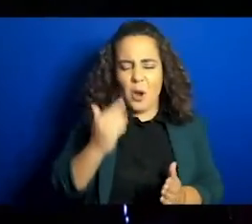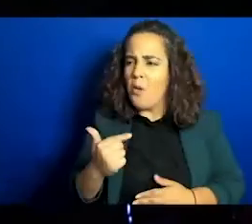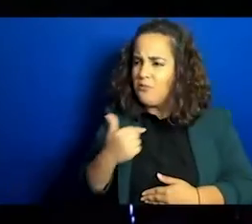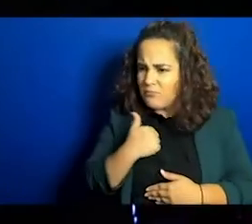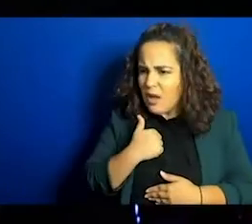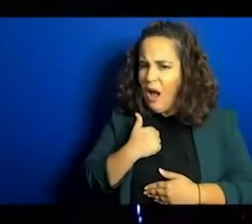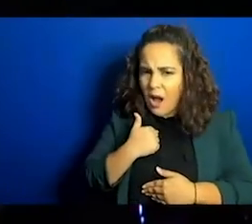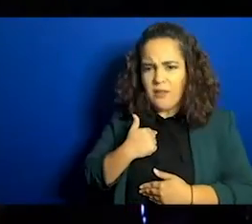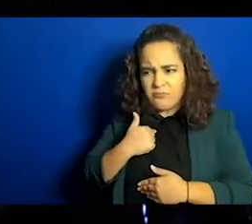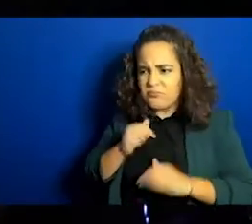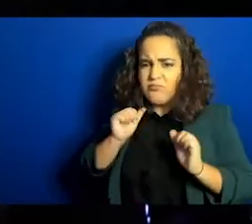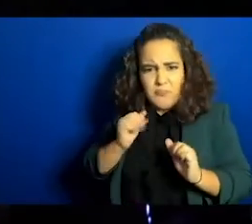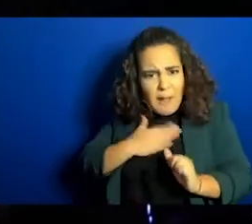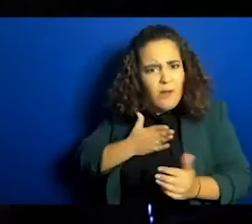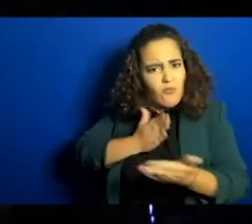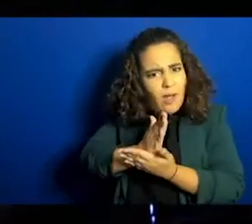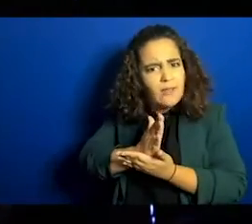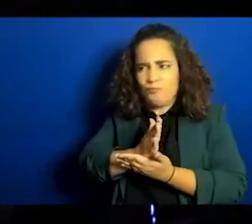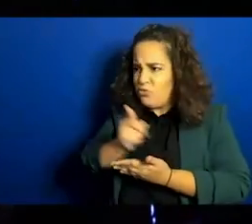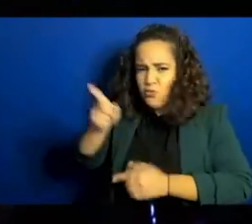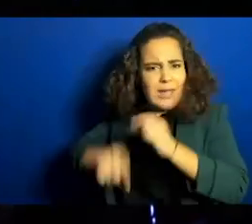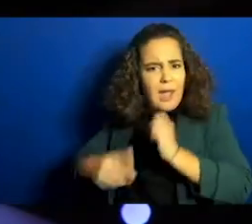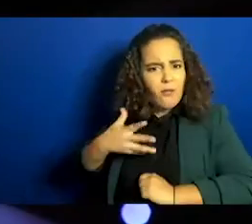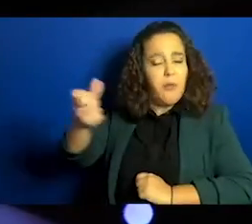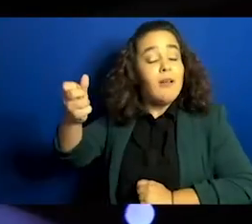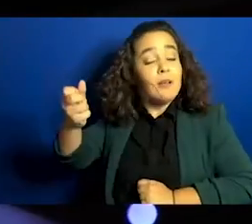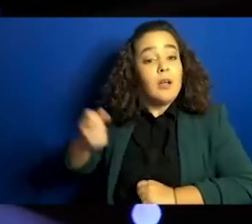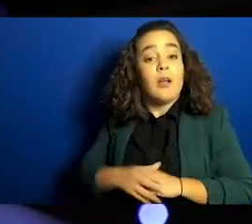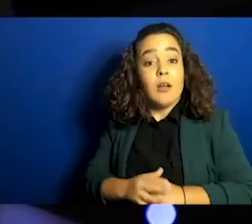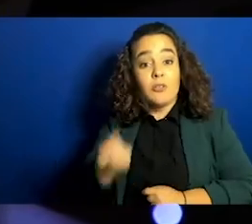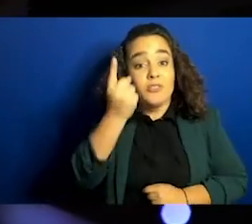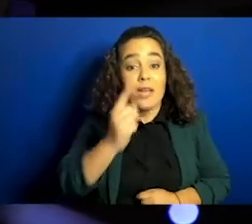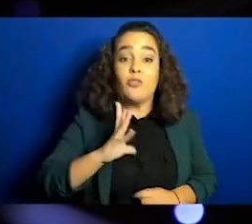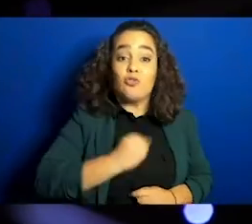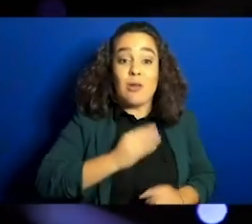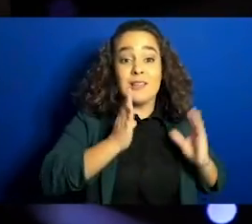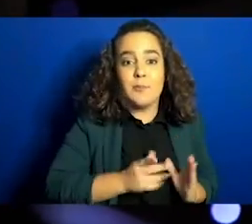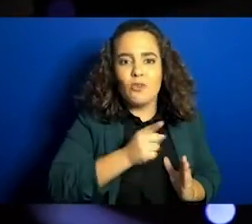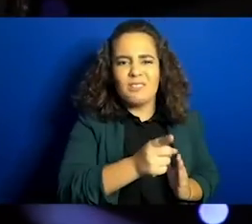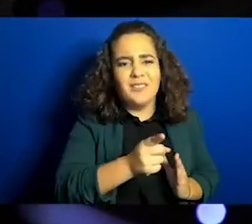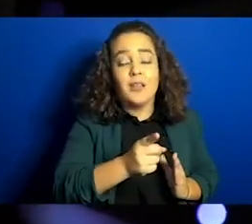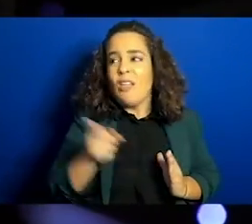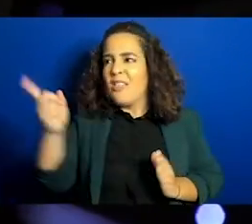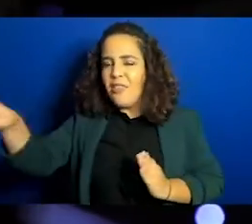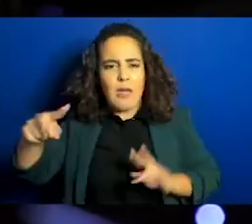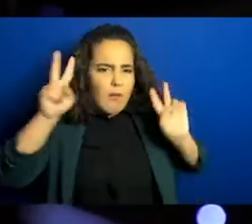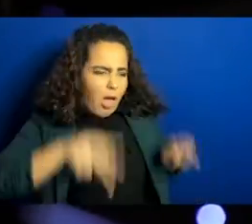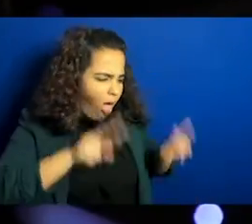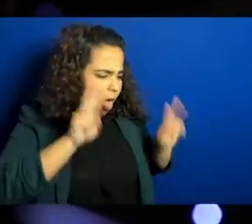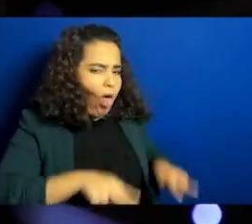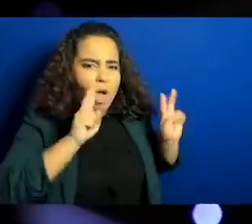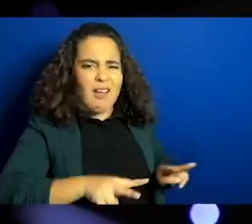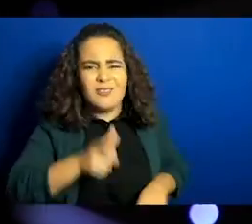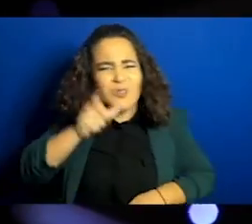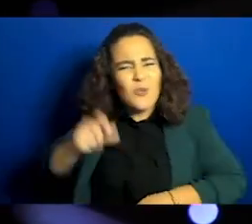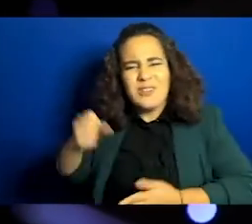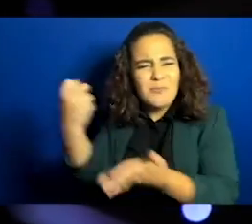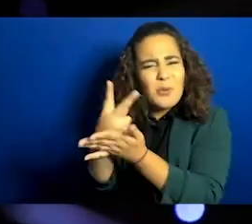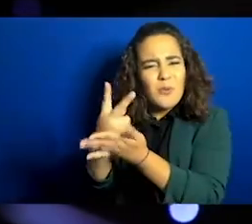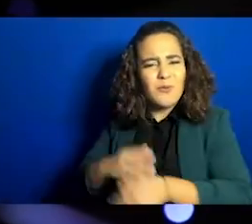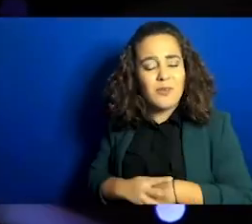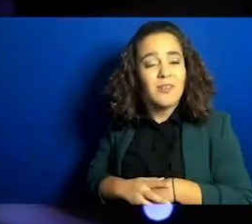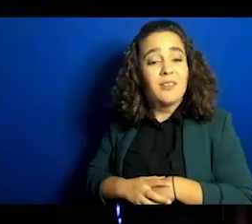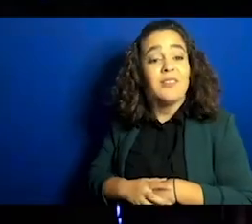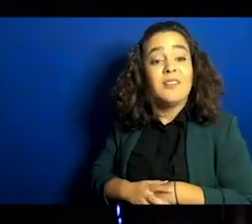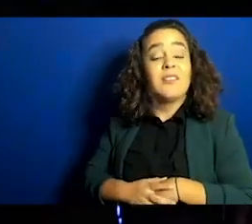false authority off of a seat she's earned, and a trans person and a person who need not earn their